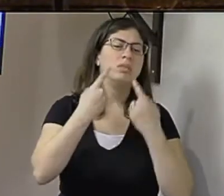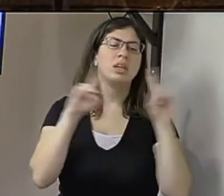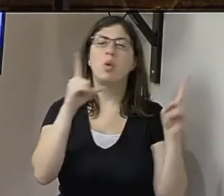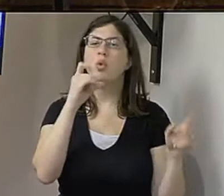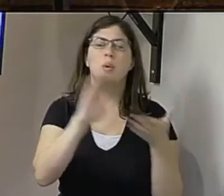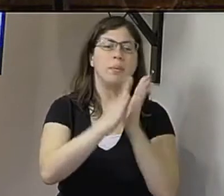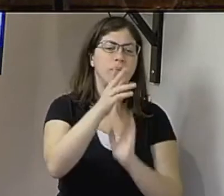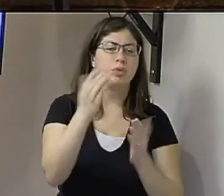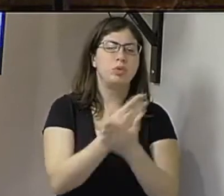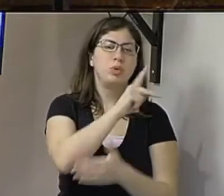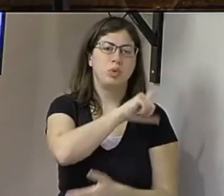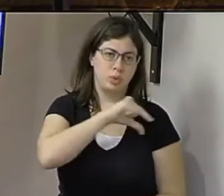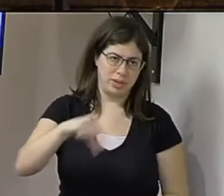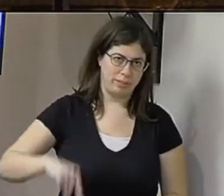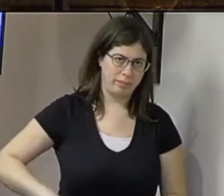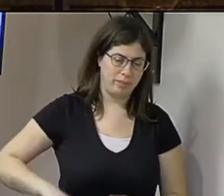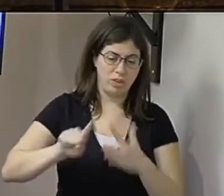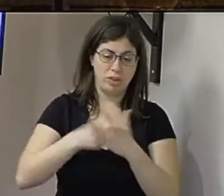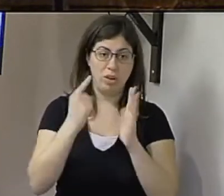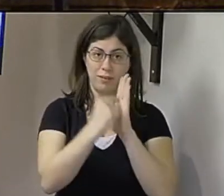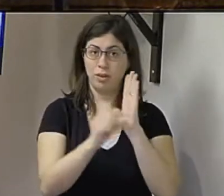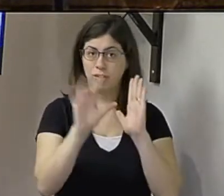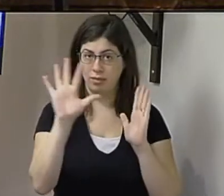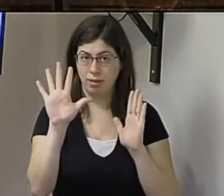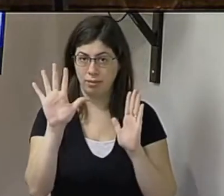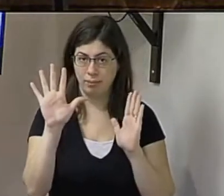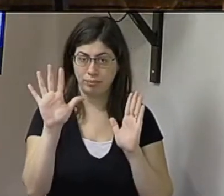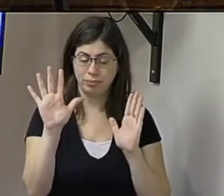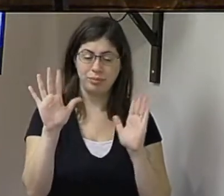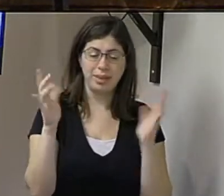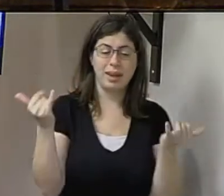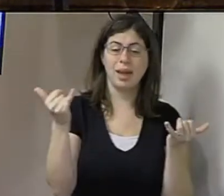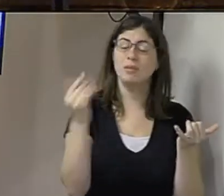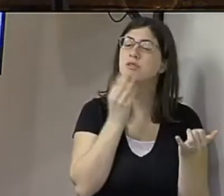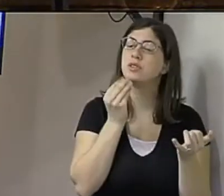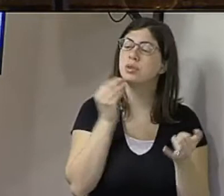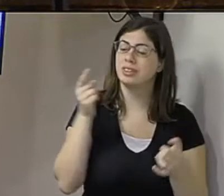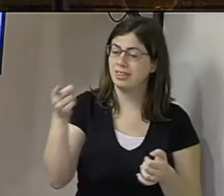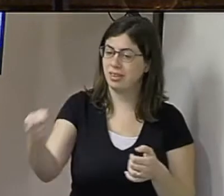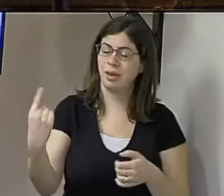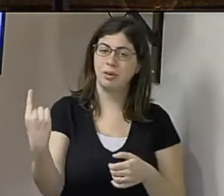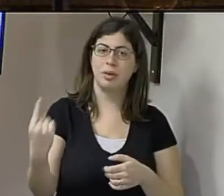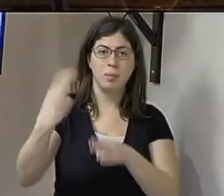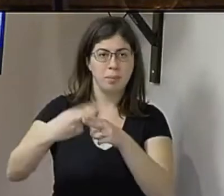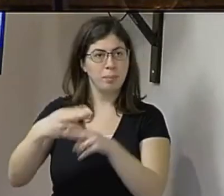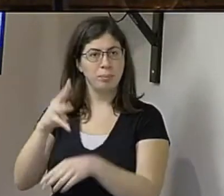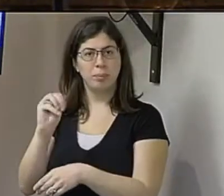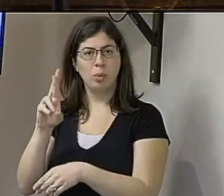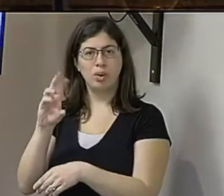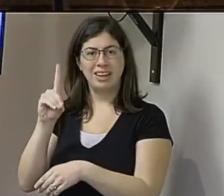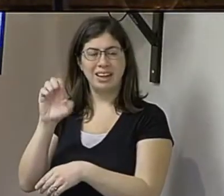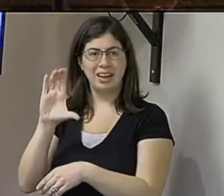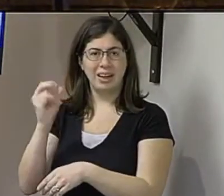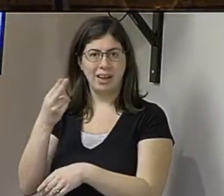queen. So beginning in verse 5, it says, now there was a Jew in Susa, the citadel, whose name was Mordecai, the